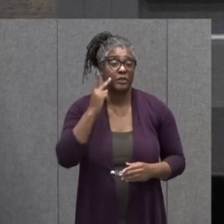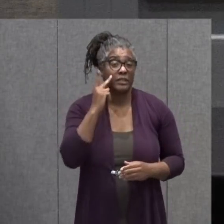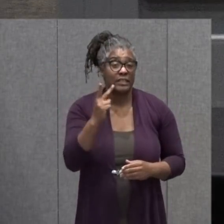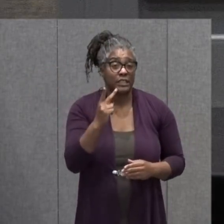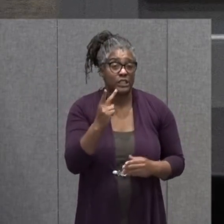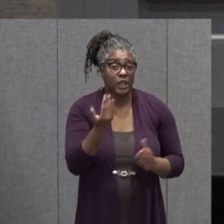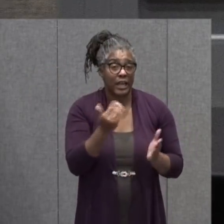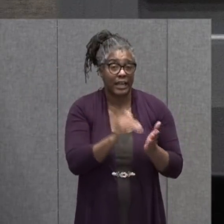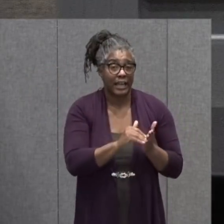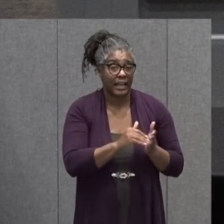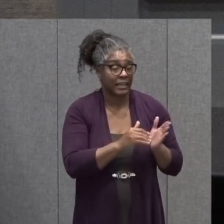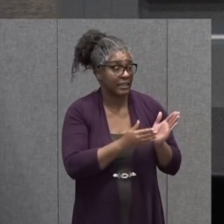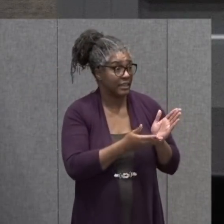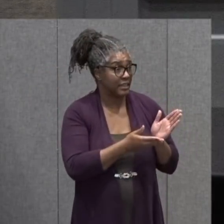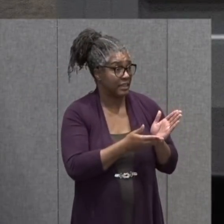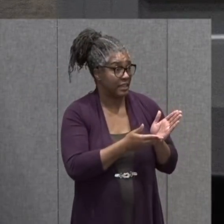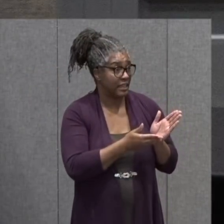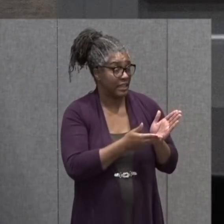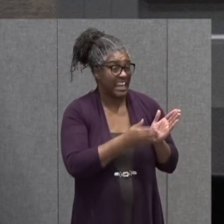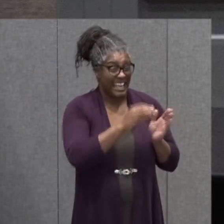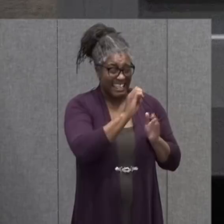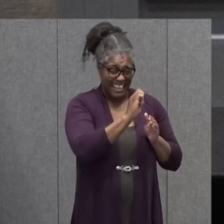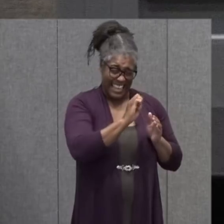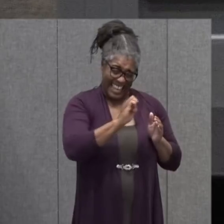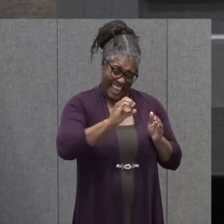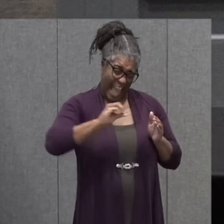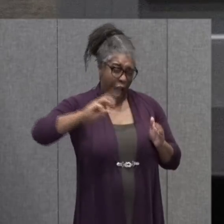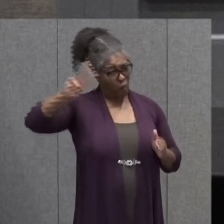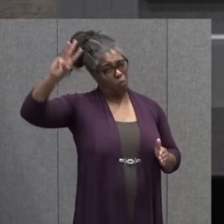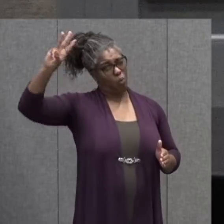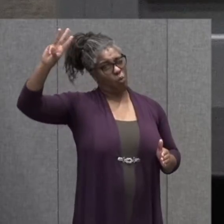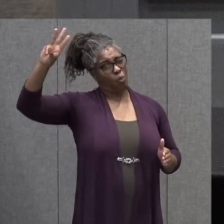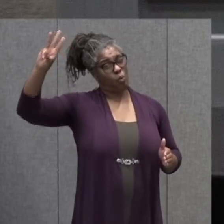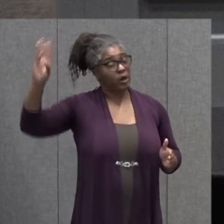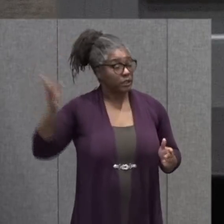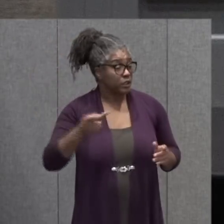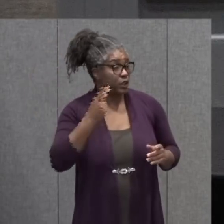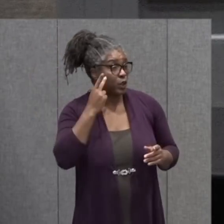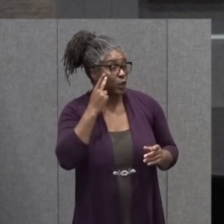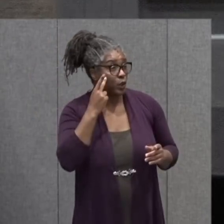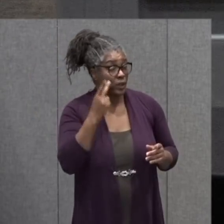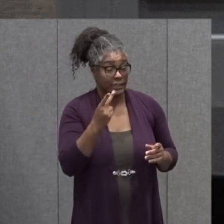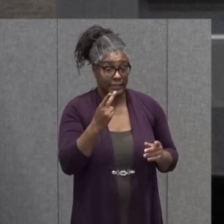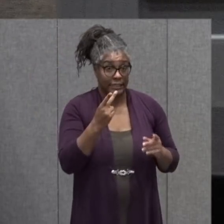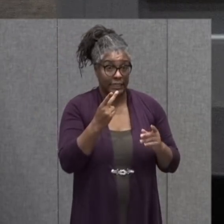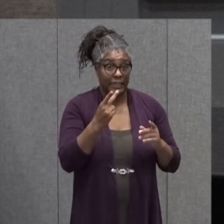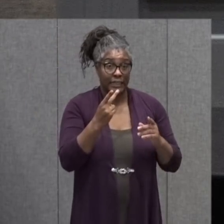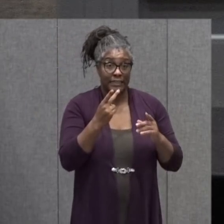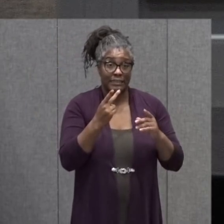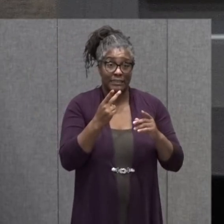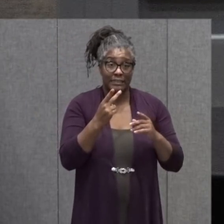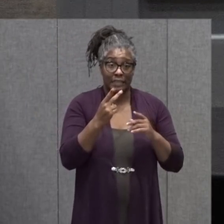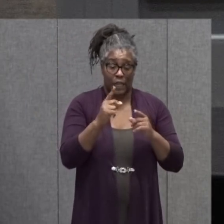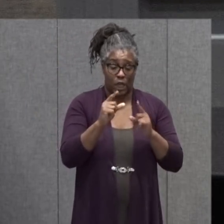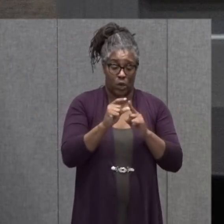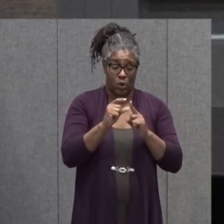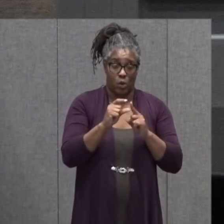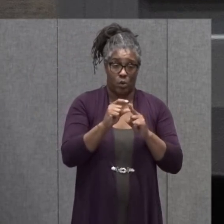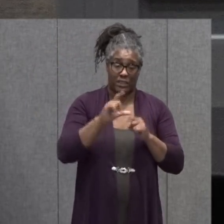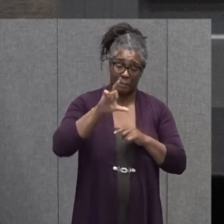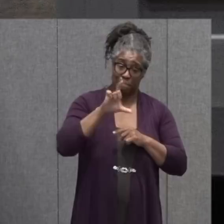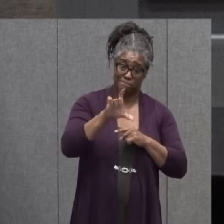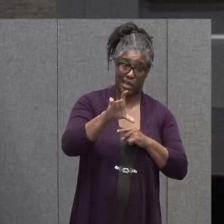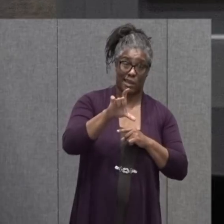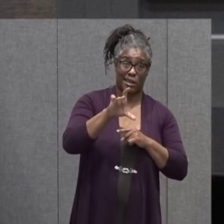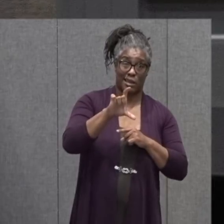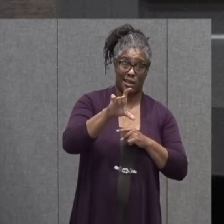see that I got kind of loud when I said the eeyow. When you see text that's larger than the rest and in all capitals, that's kind of a